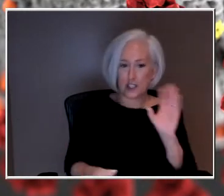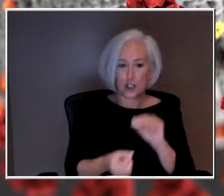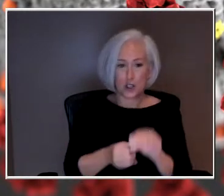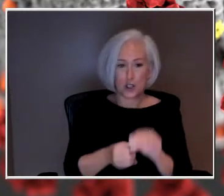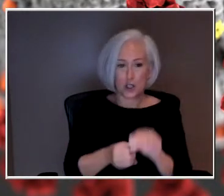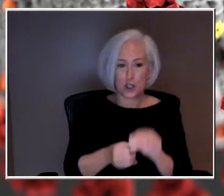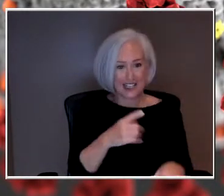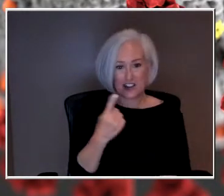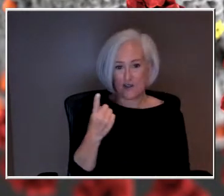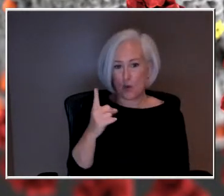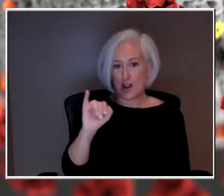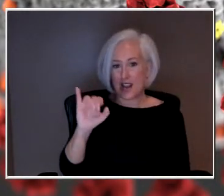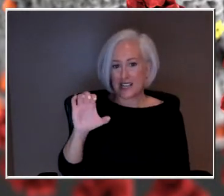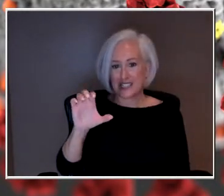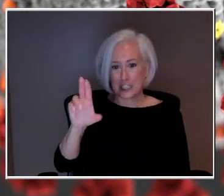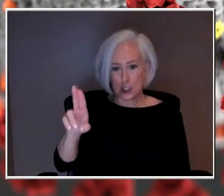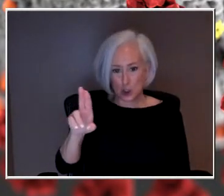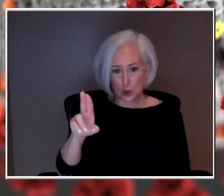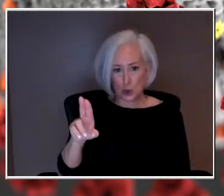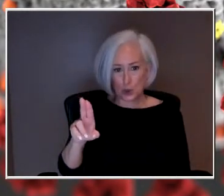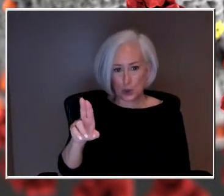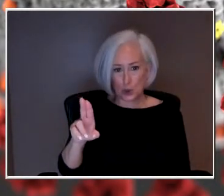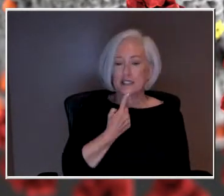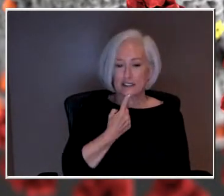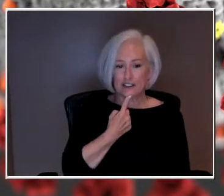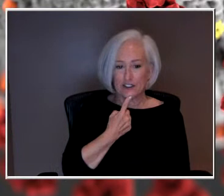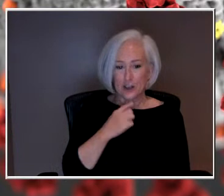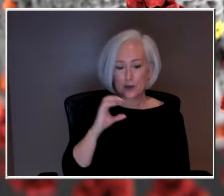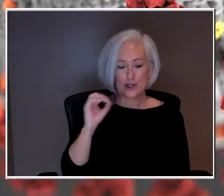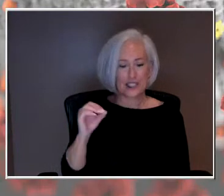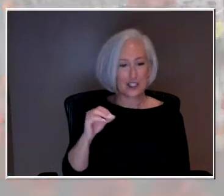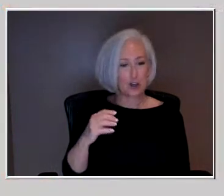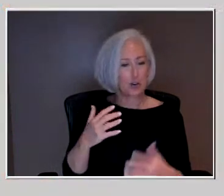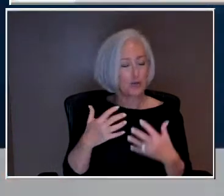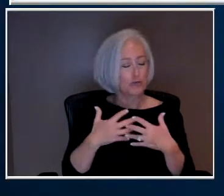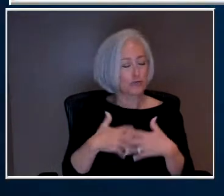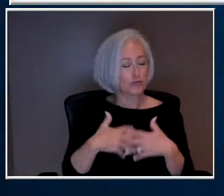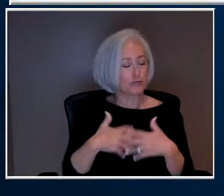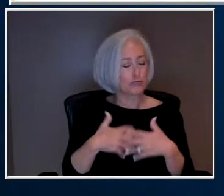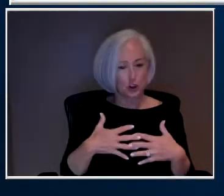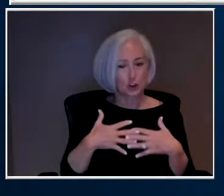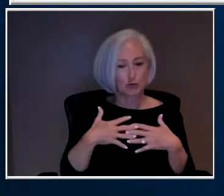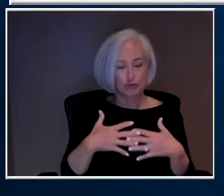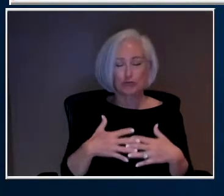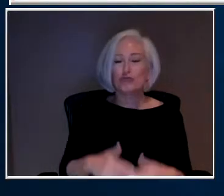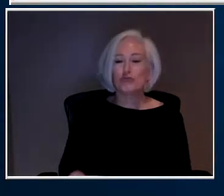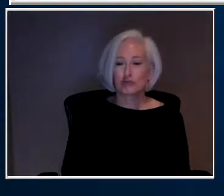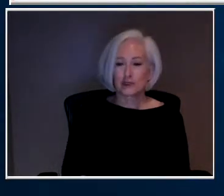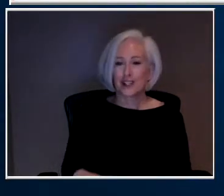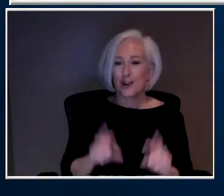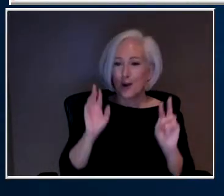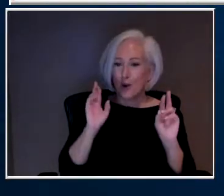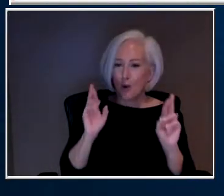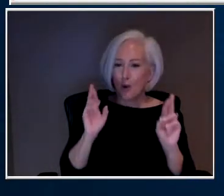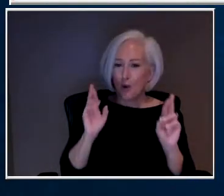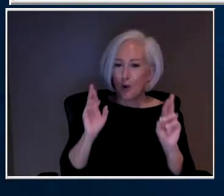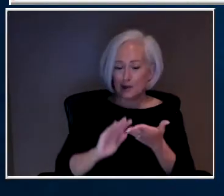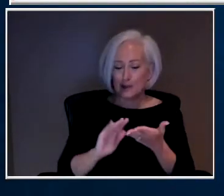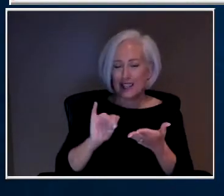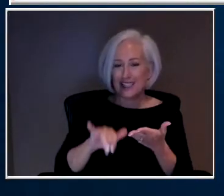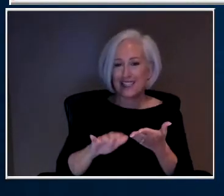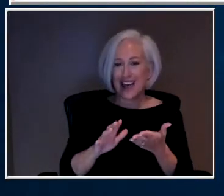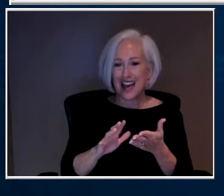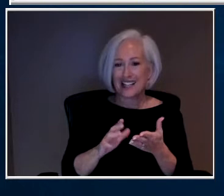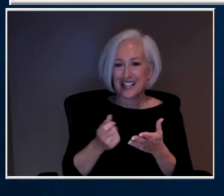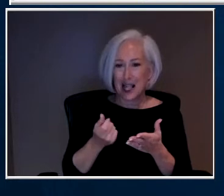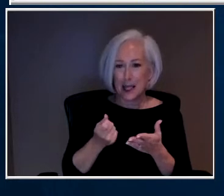those in the ICU with severe illness, 0 on the ventilator. So hopefully we can decrease that a little bit. We saw at the end of last